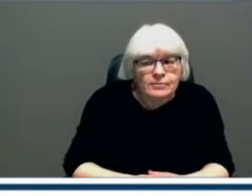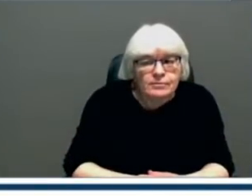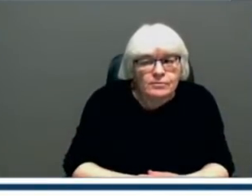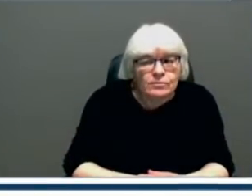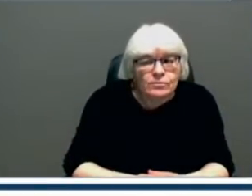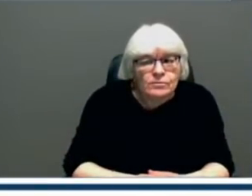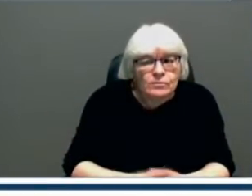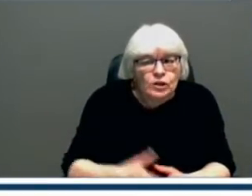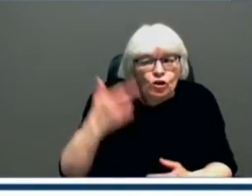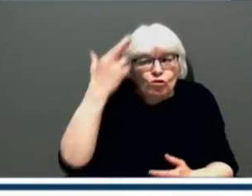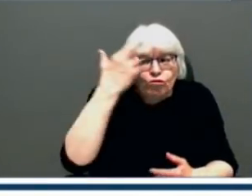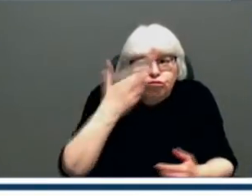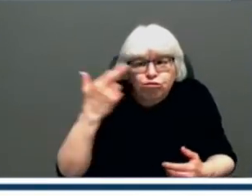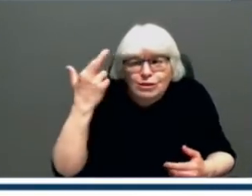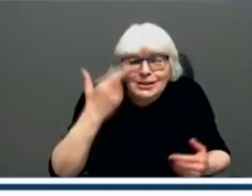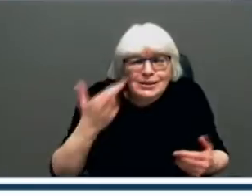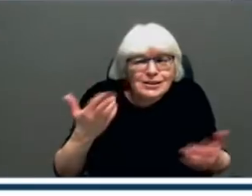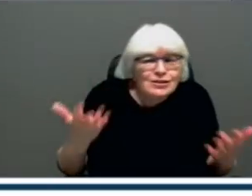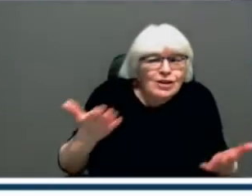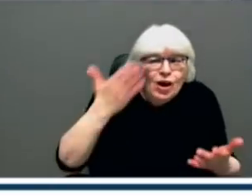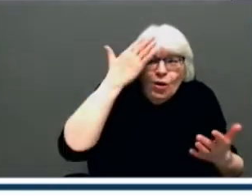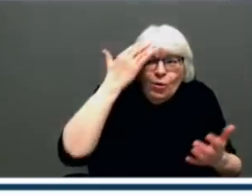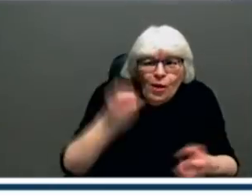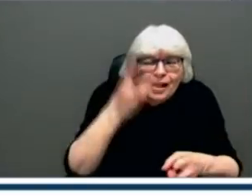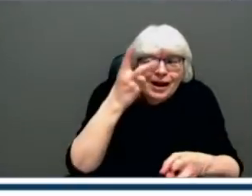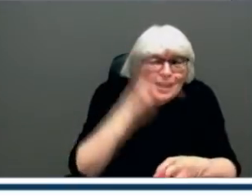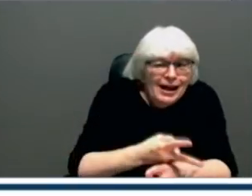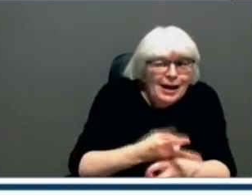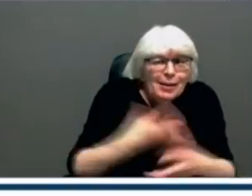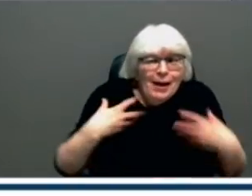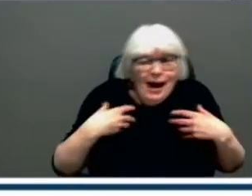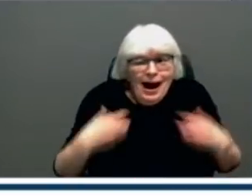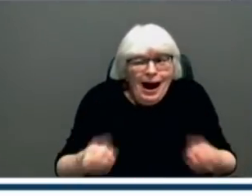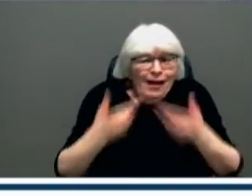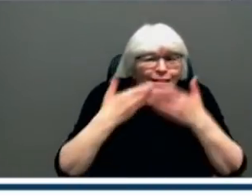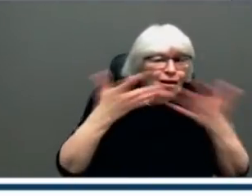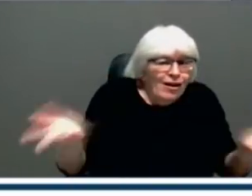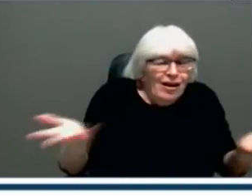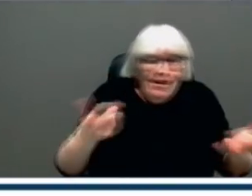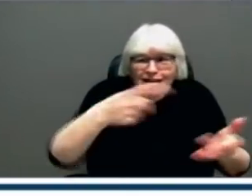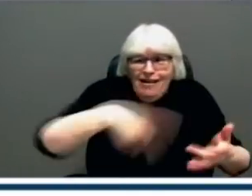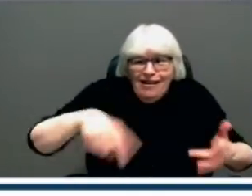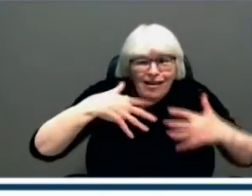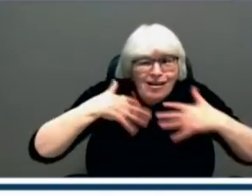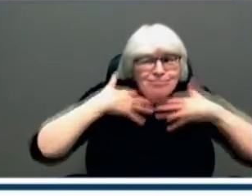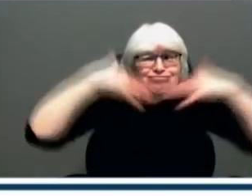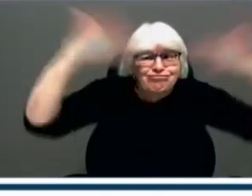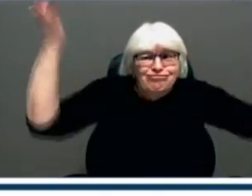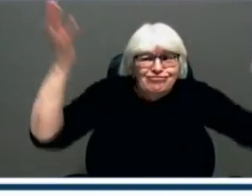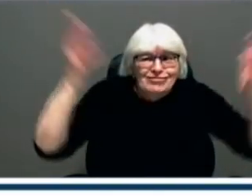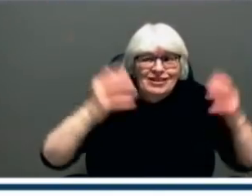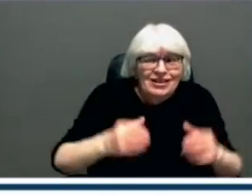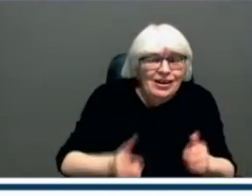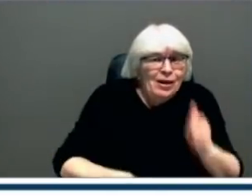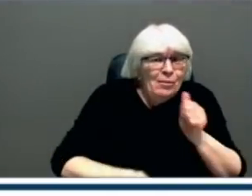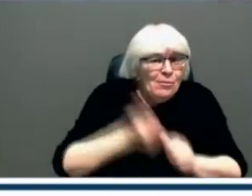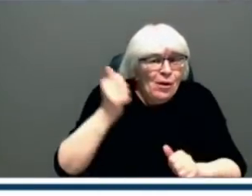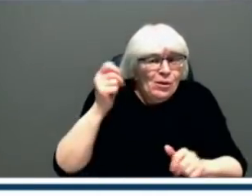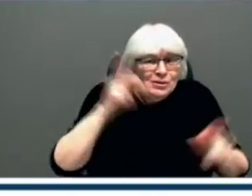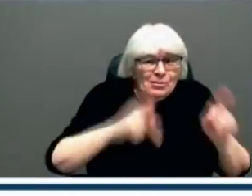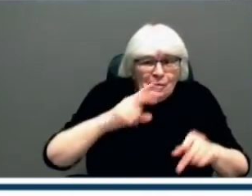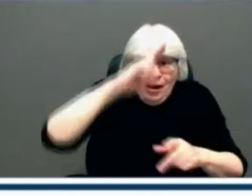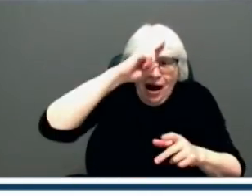keep the health system from being overwhelmed. And right now we know almost every hospital bed is full and surgeries are being